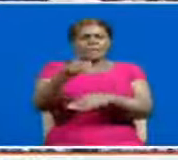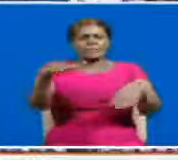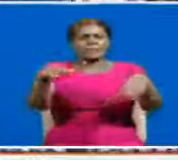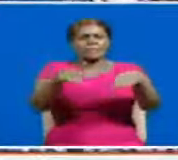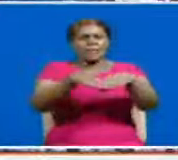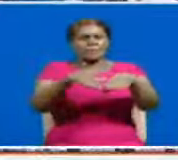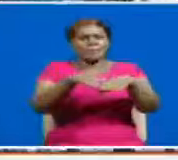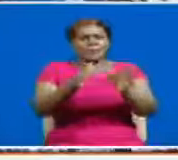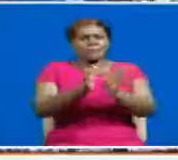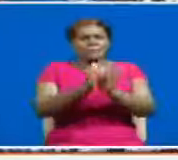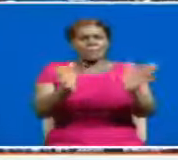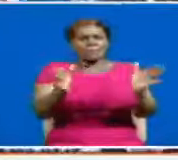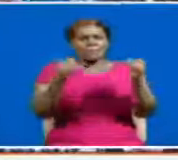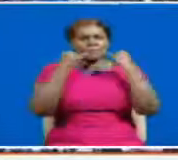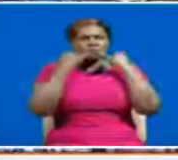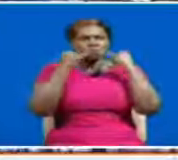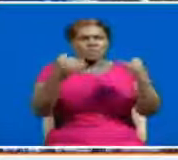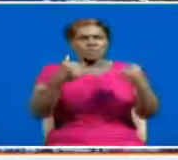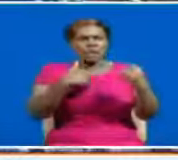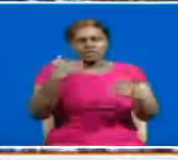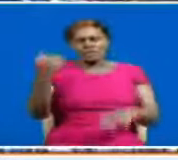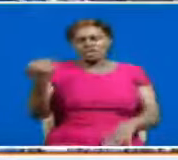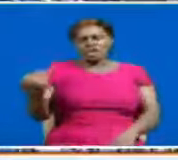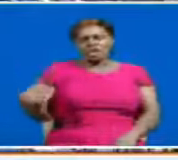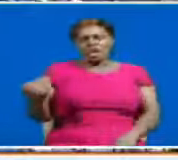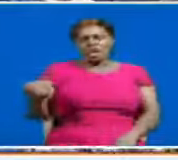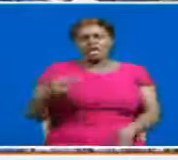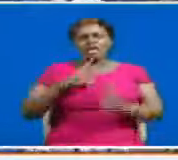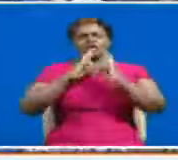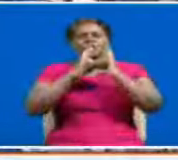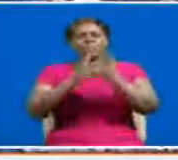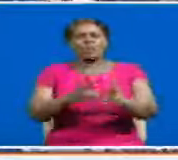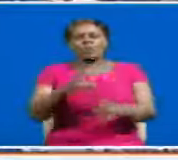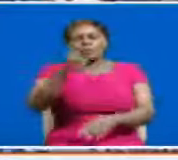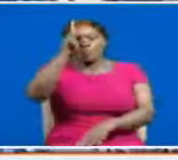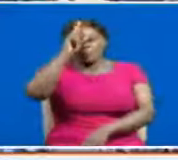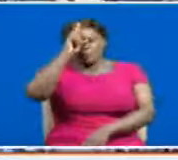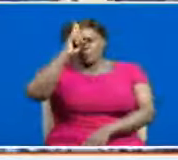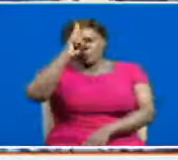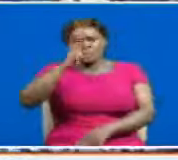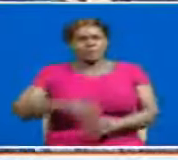members of the public with information about the child to report to police.